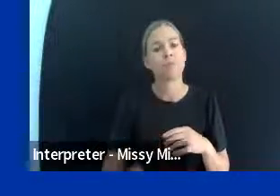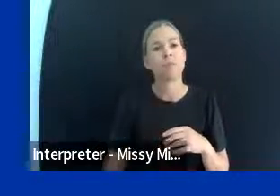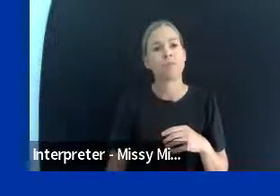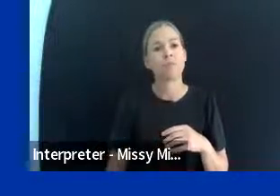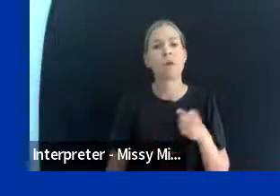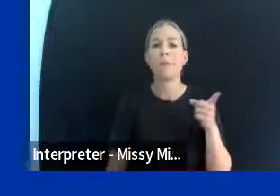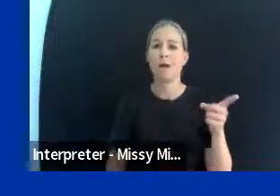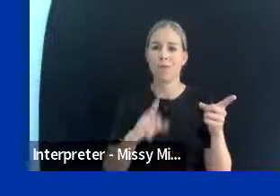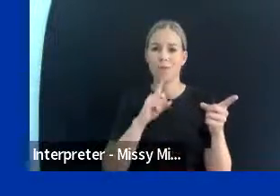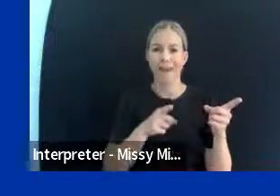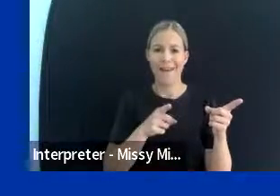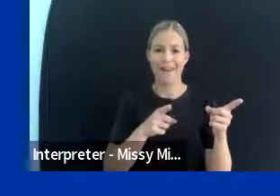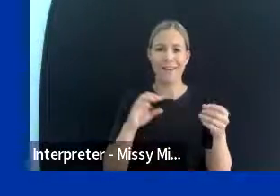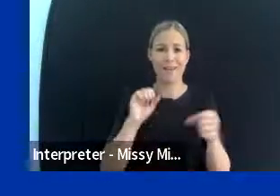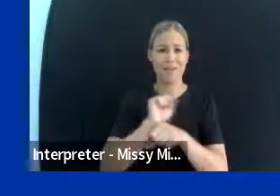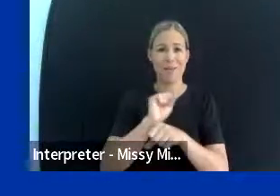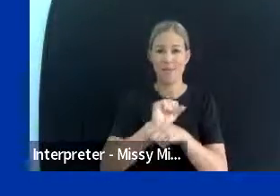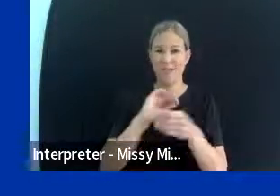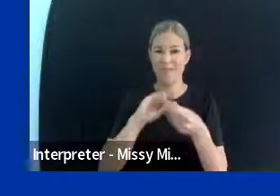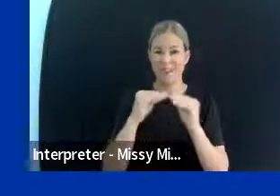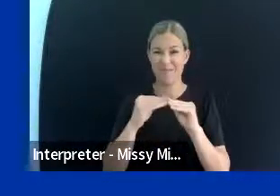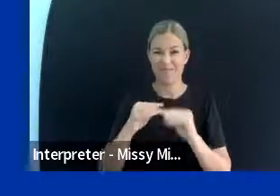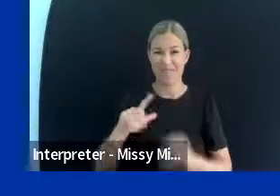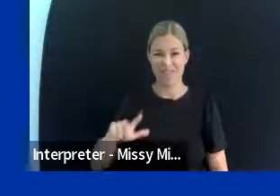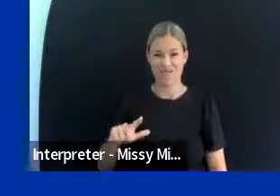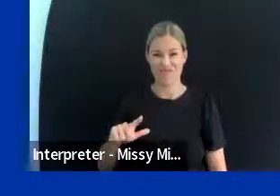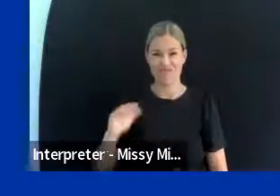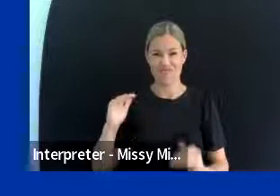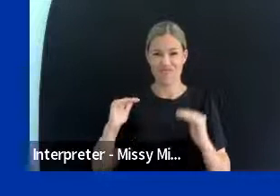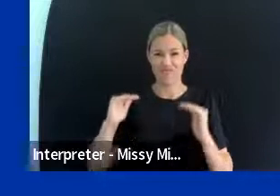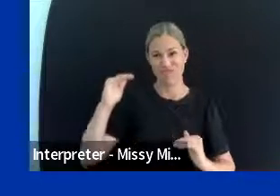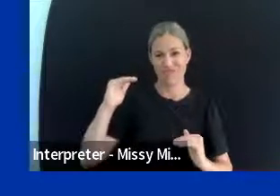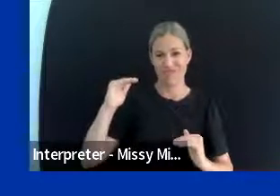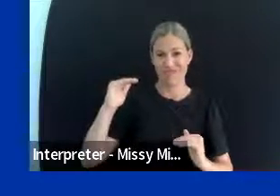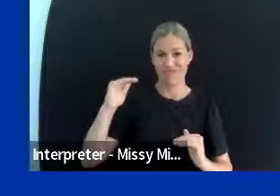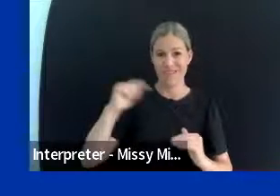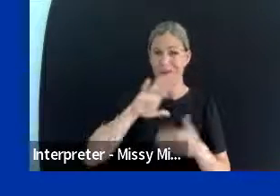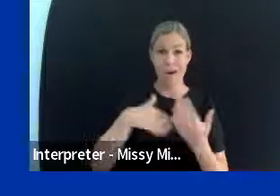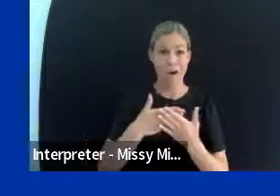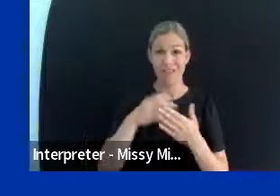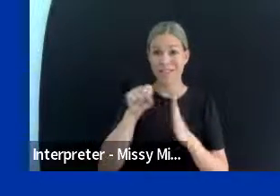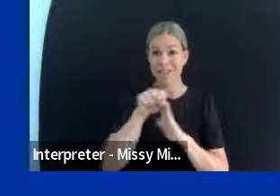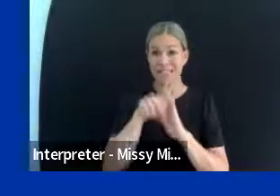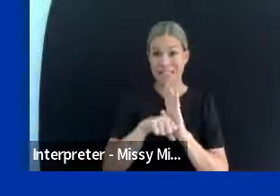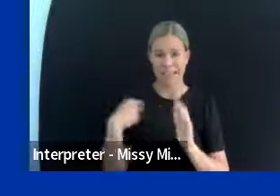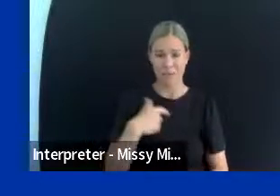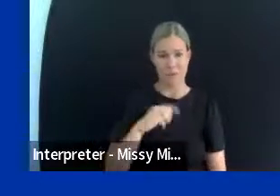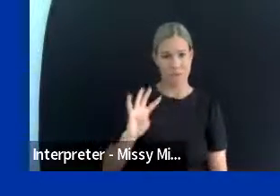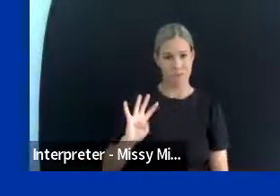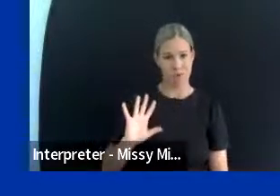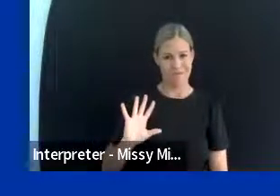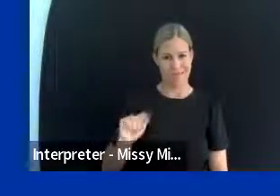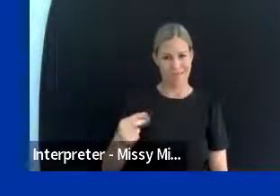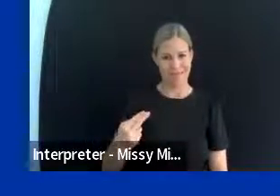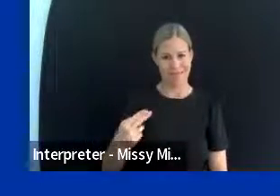The reality is our employment numbers are low, right? Kentucky ranks 45th in the nation in this gap of people with